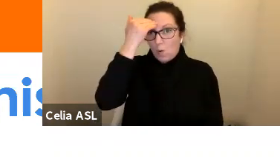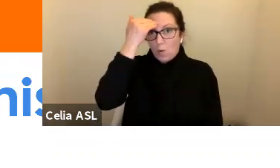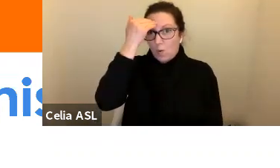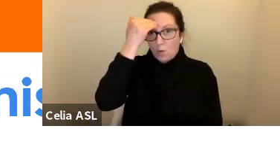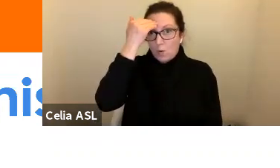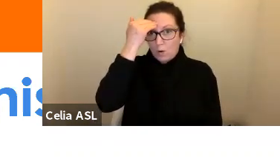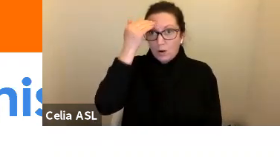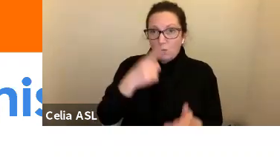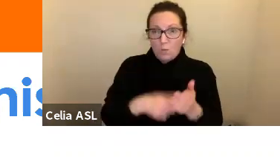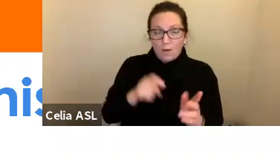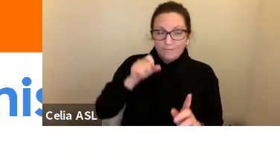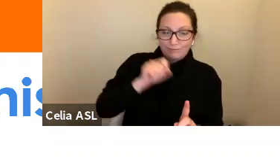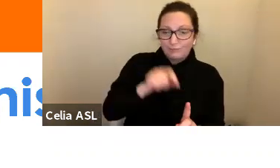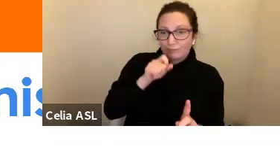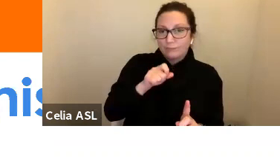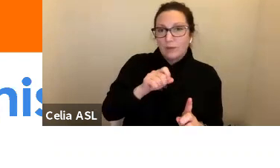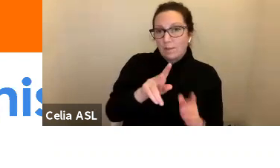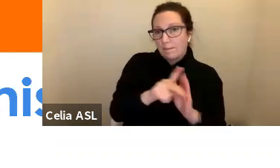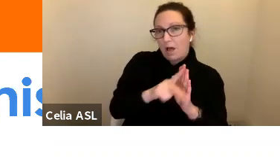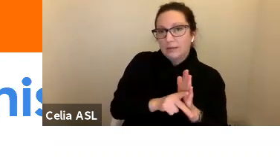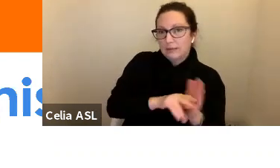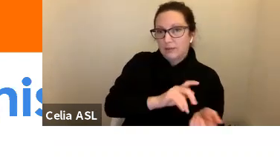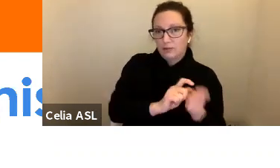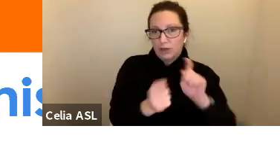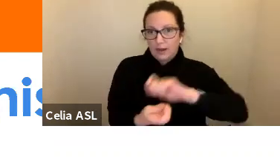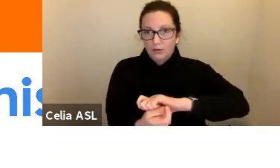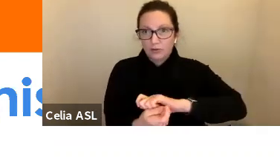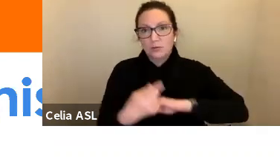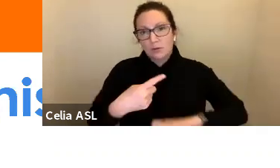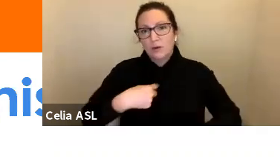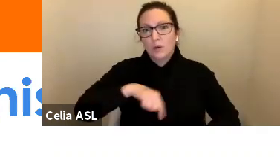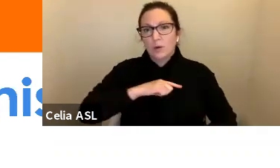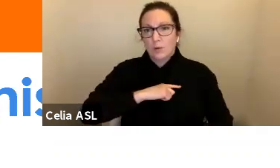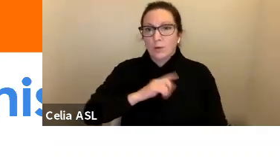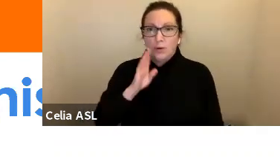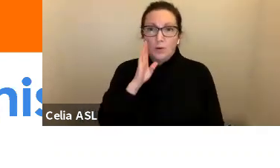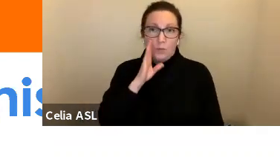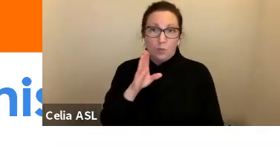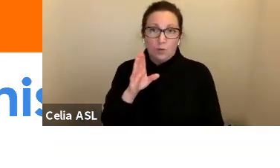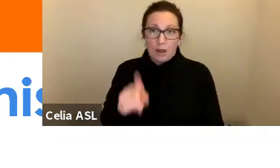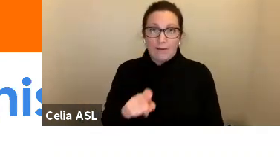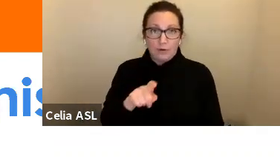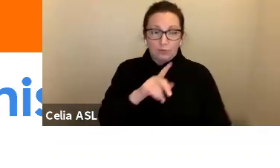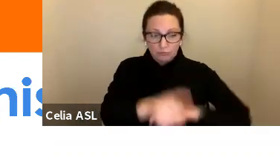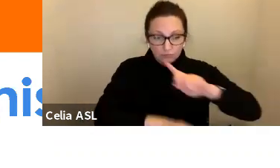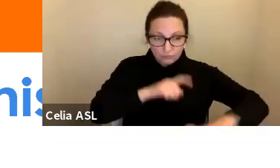shifts. So that would be something that we would have to ask those districts